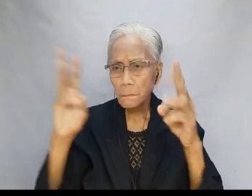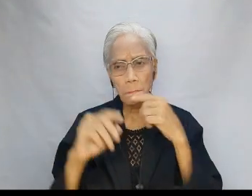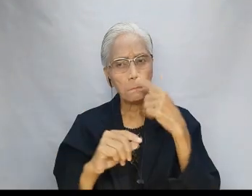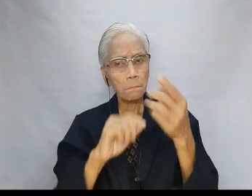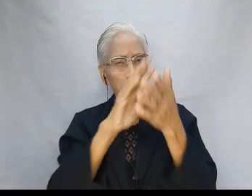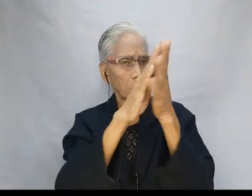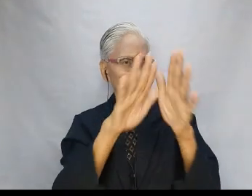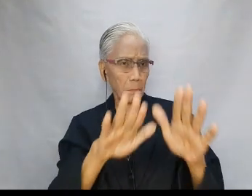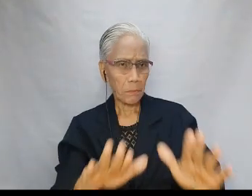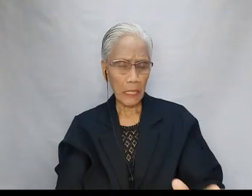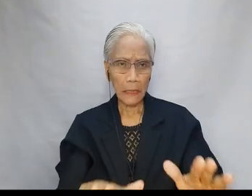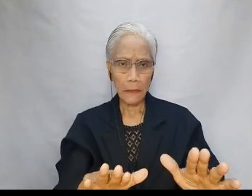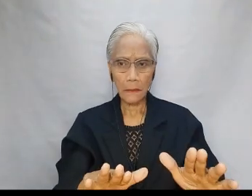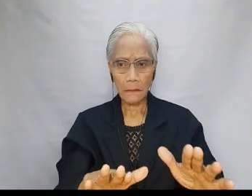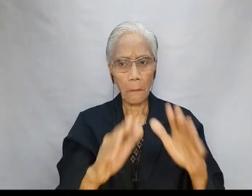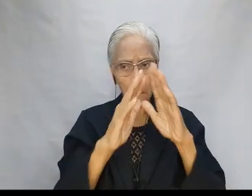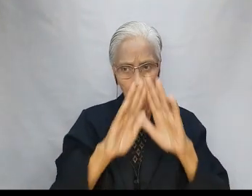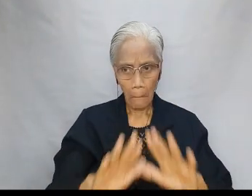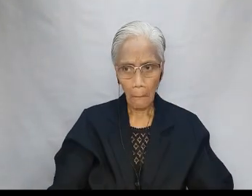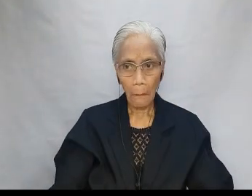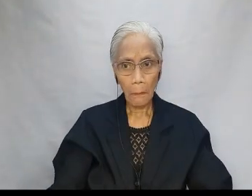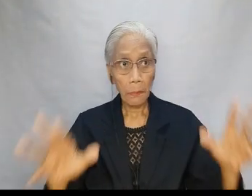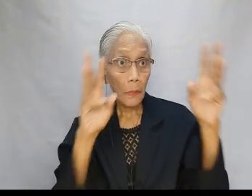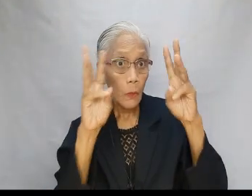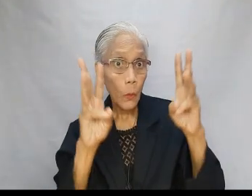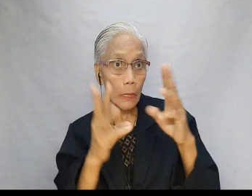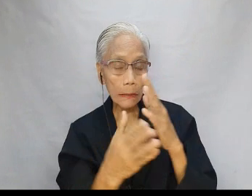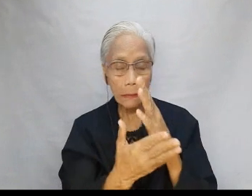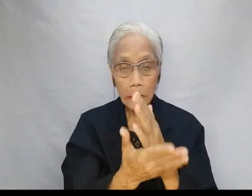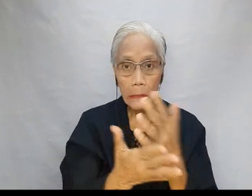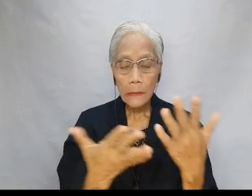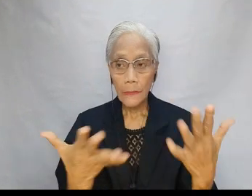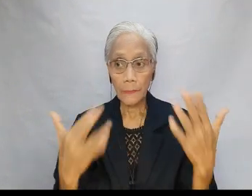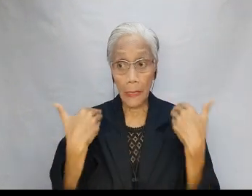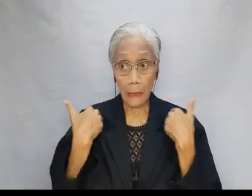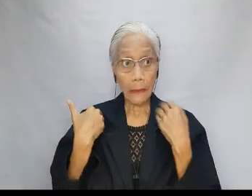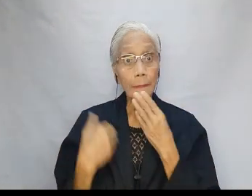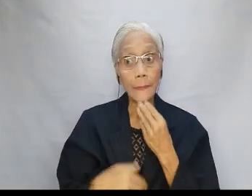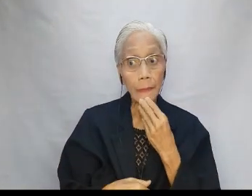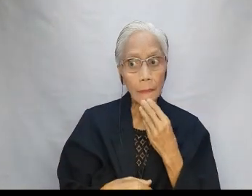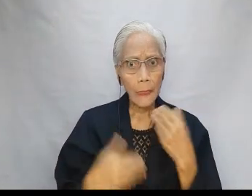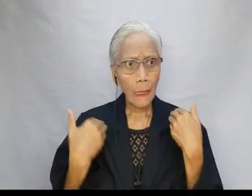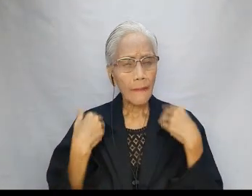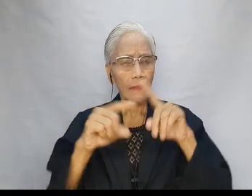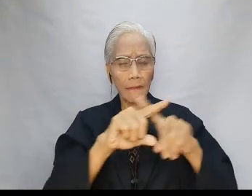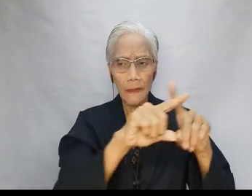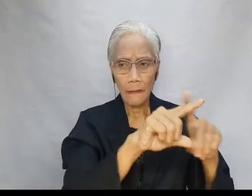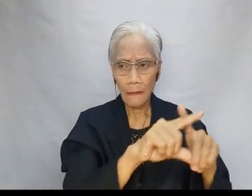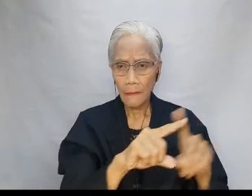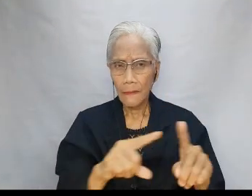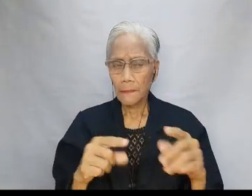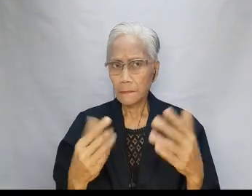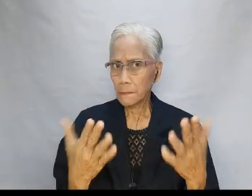still. And the wind ceased, and there was great calm." In the Hebrew Names Version, we hear